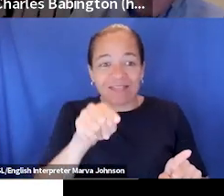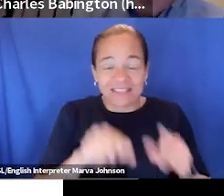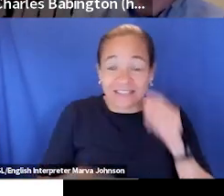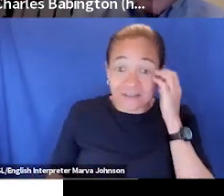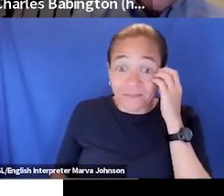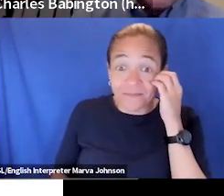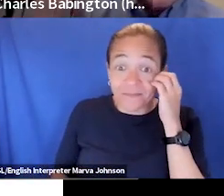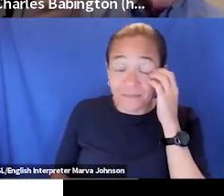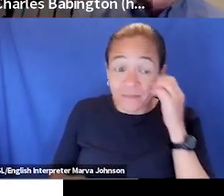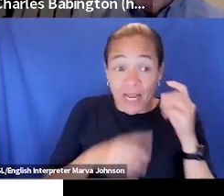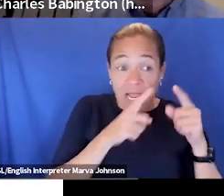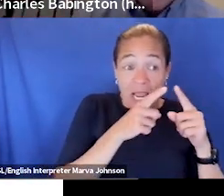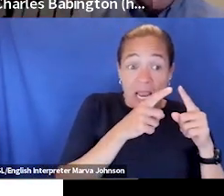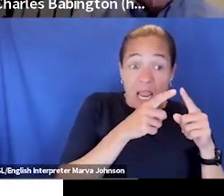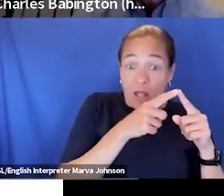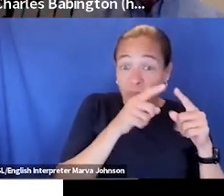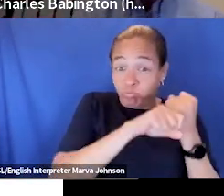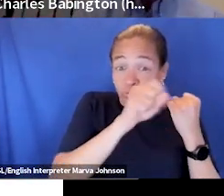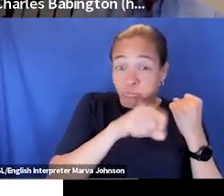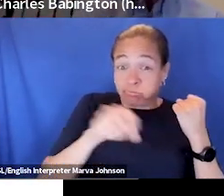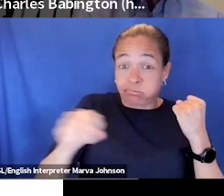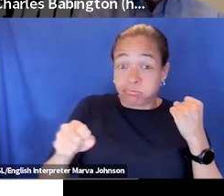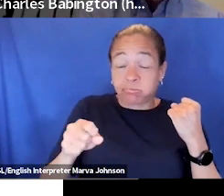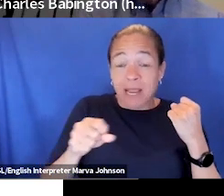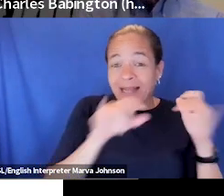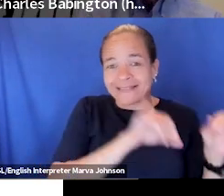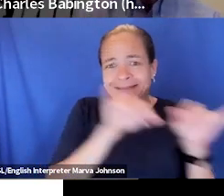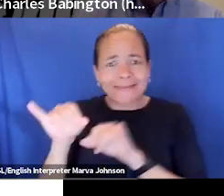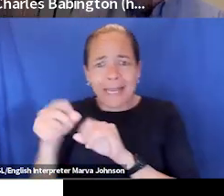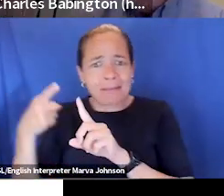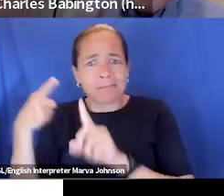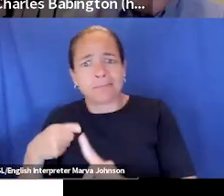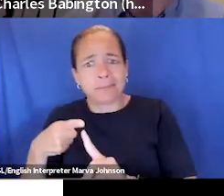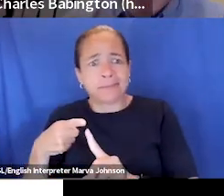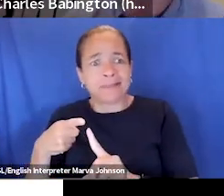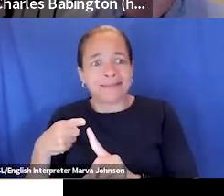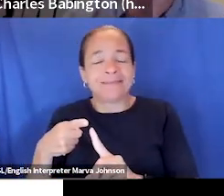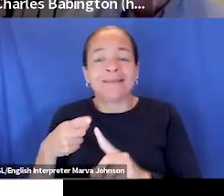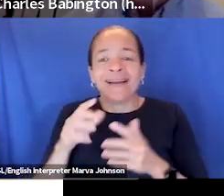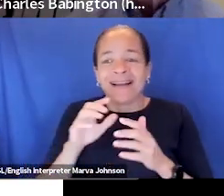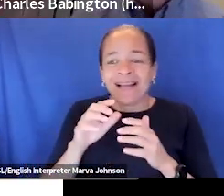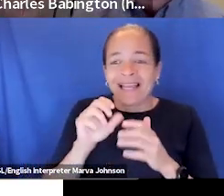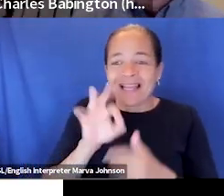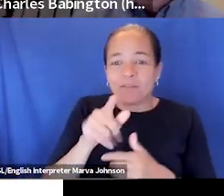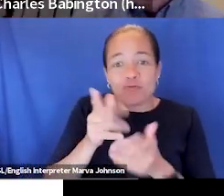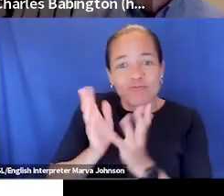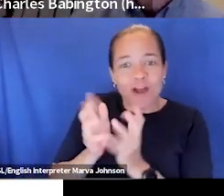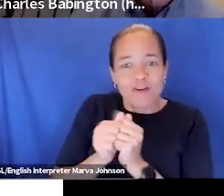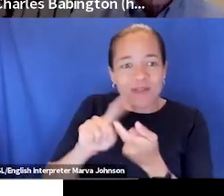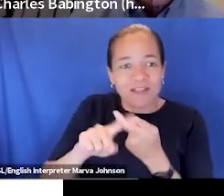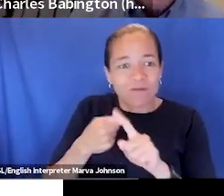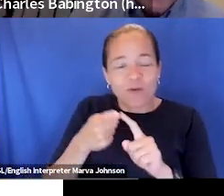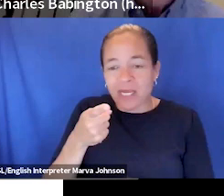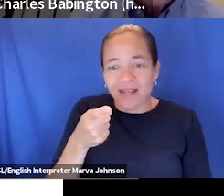All the information that's in this is in this, and that's how you would talk if you were talking with a friend by